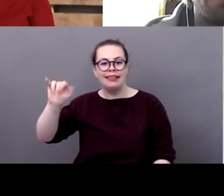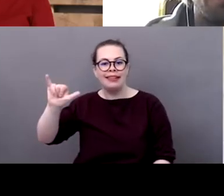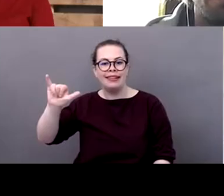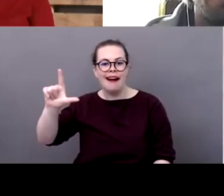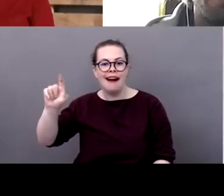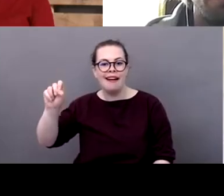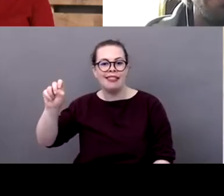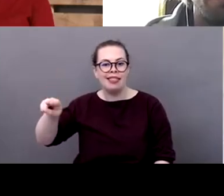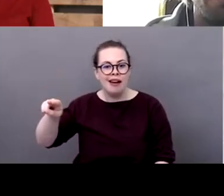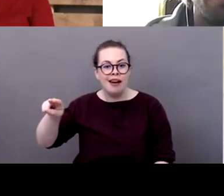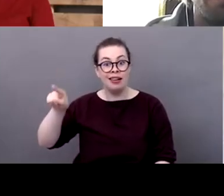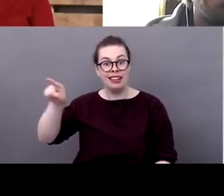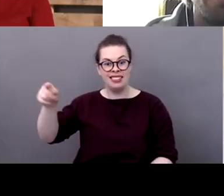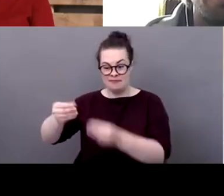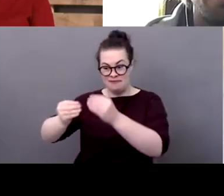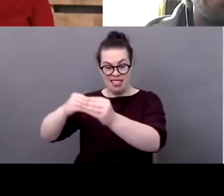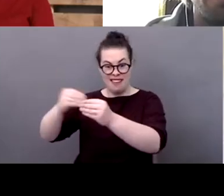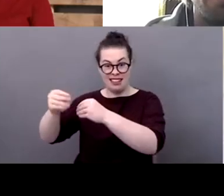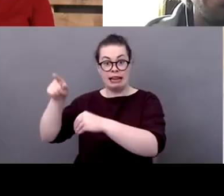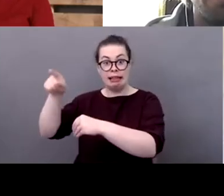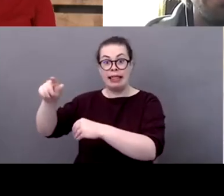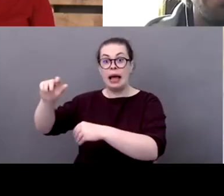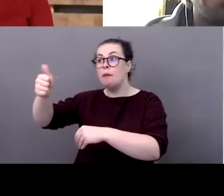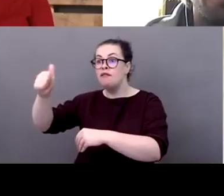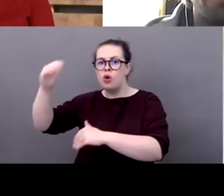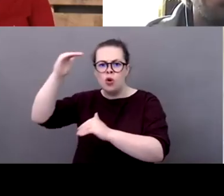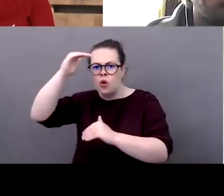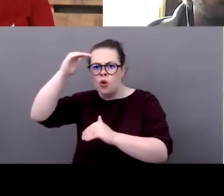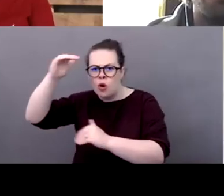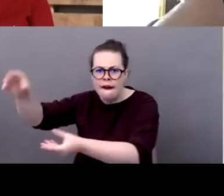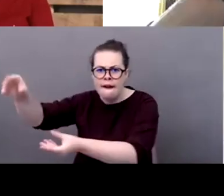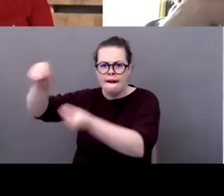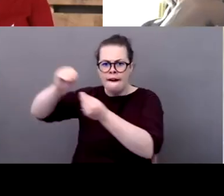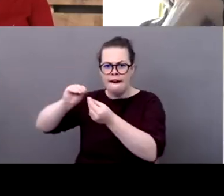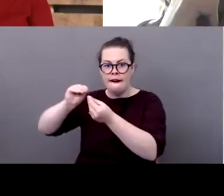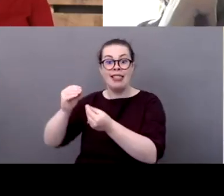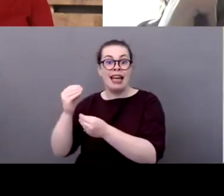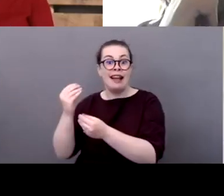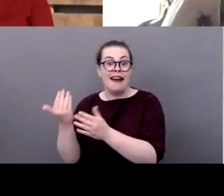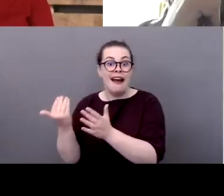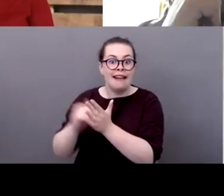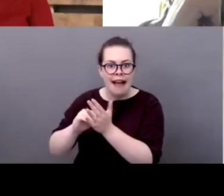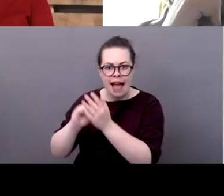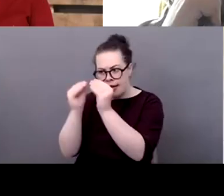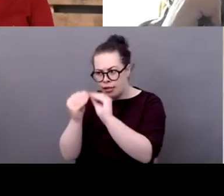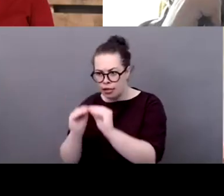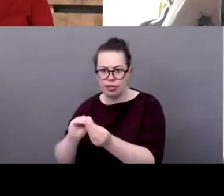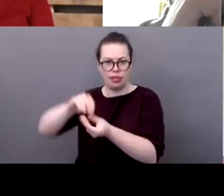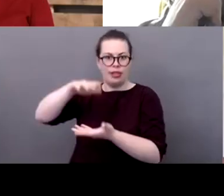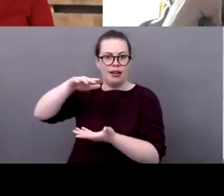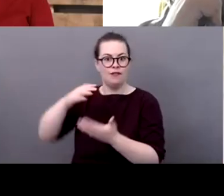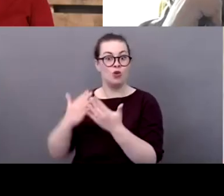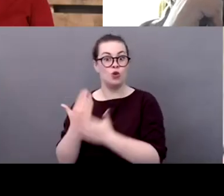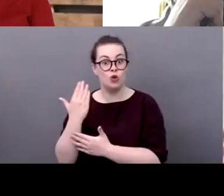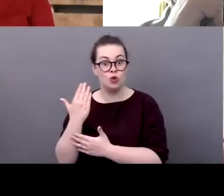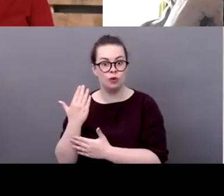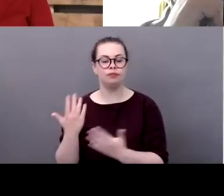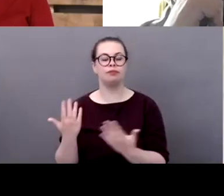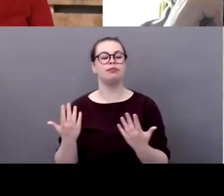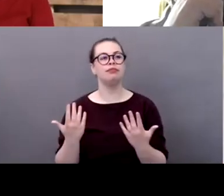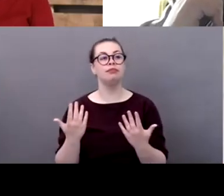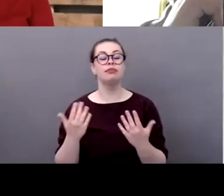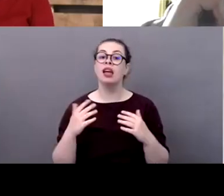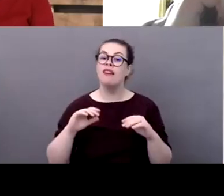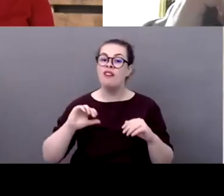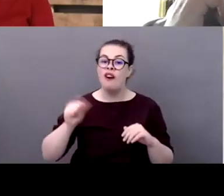different businesses and companies around innovations like Ulex rubber. So that's a plant-based rubber to replace the toxic neoprene we use in a lot of